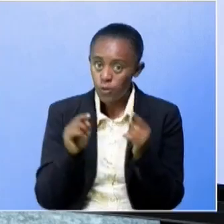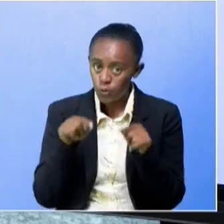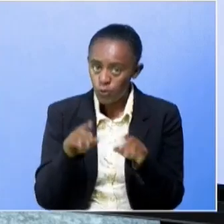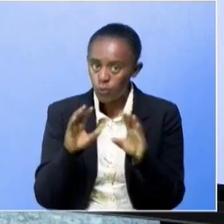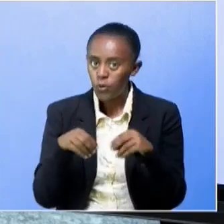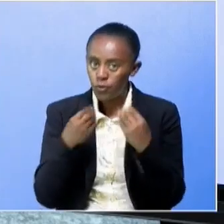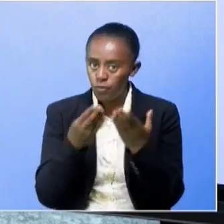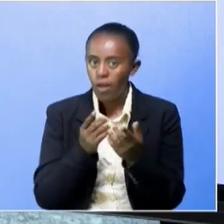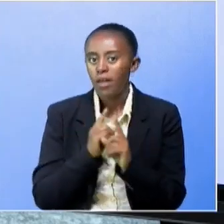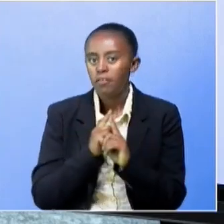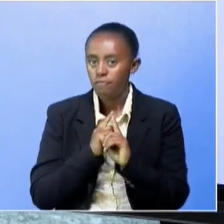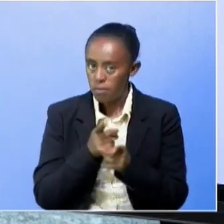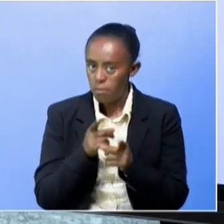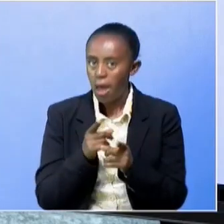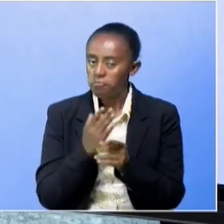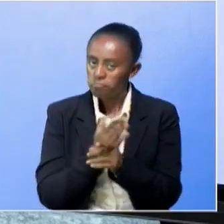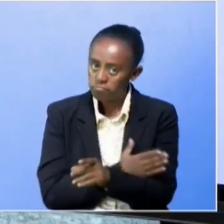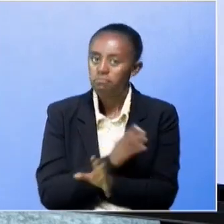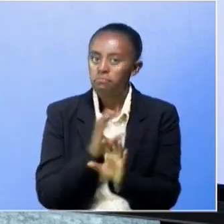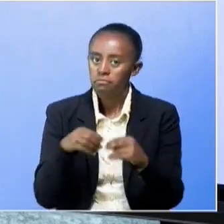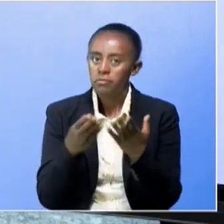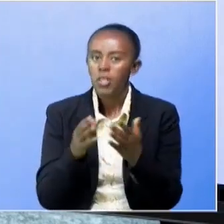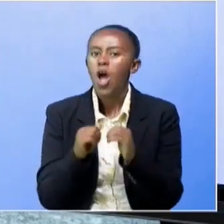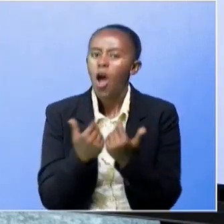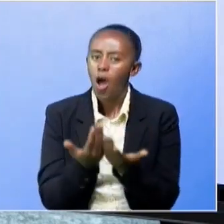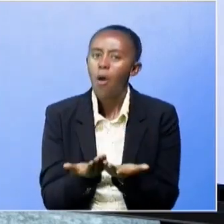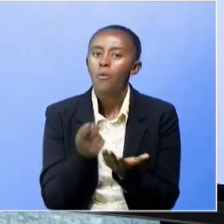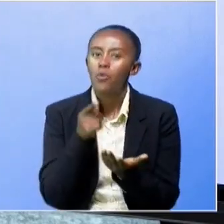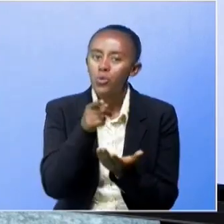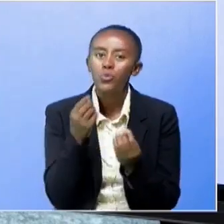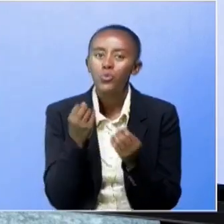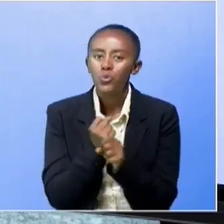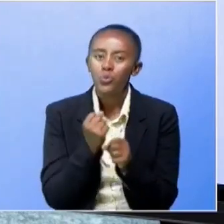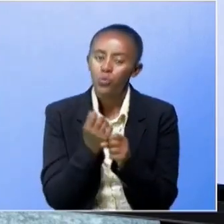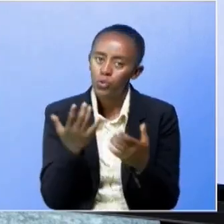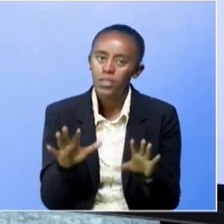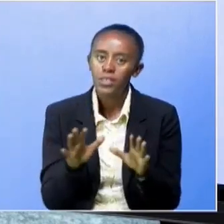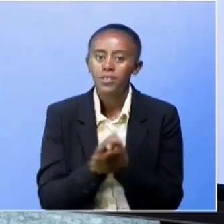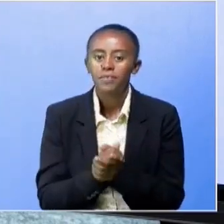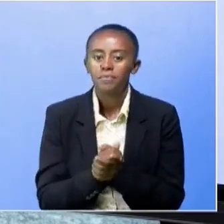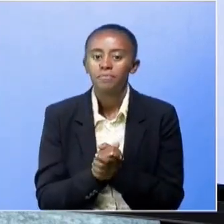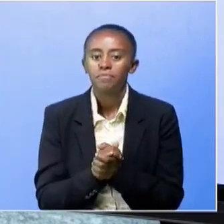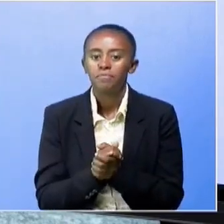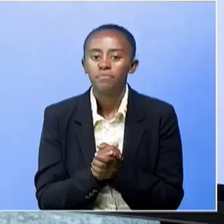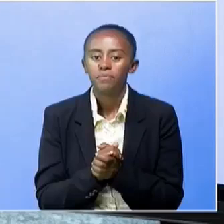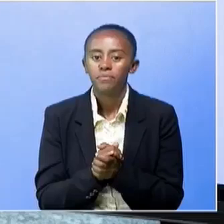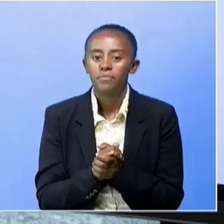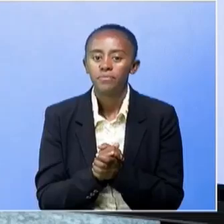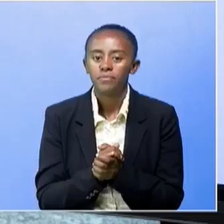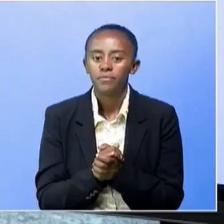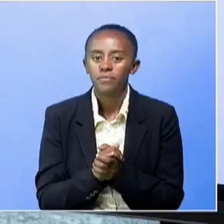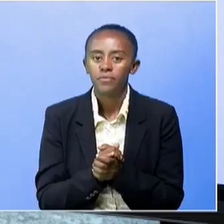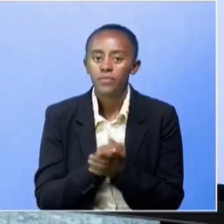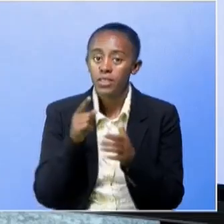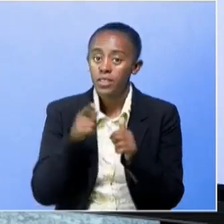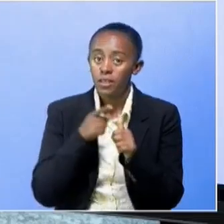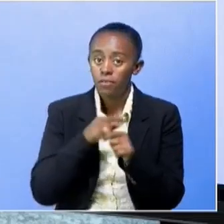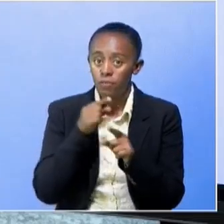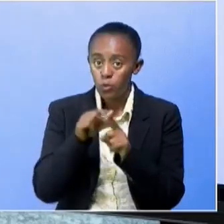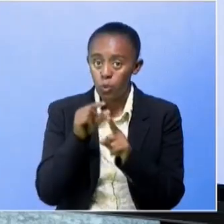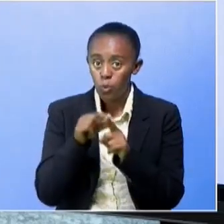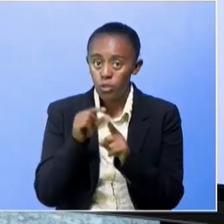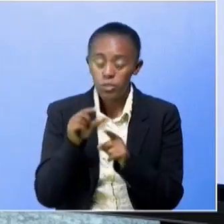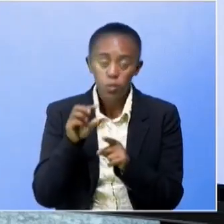give you feedback and see how well you did on your homework. The first word that I gave